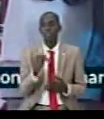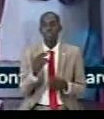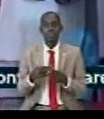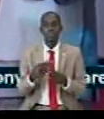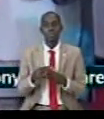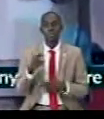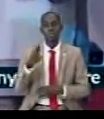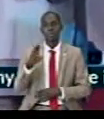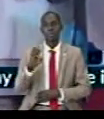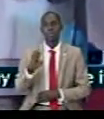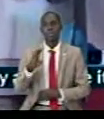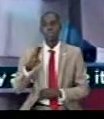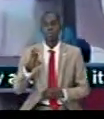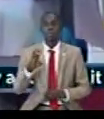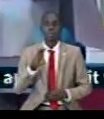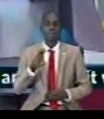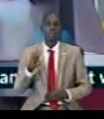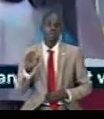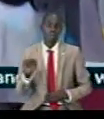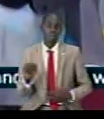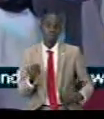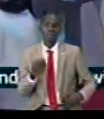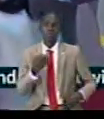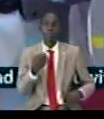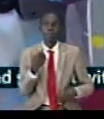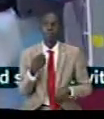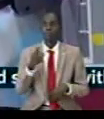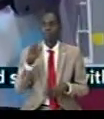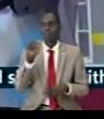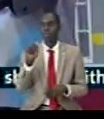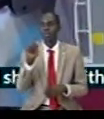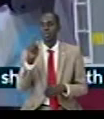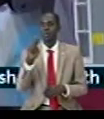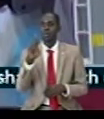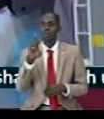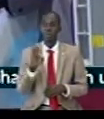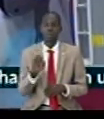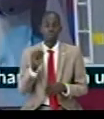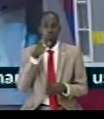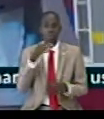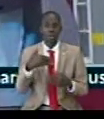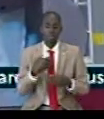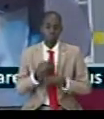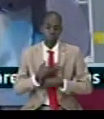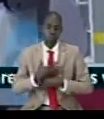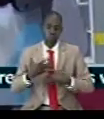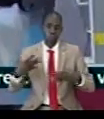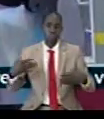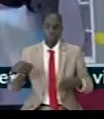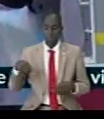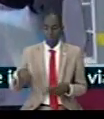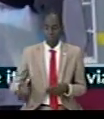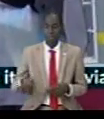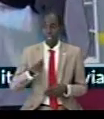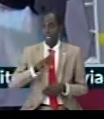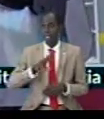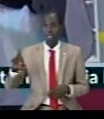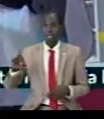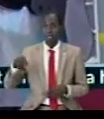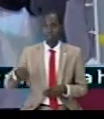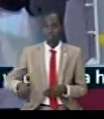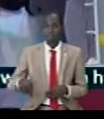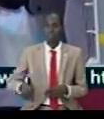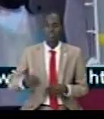from Akure. She had a swollen right foot that she couldn't walk with it for about